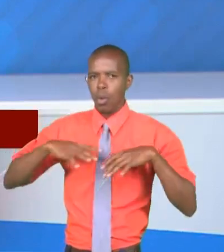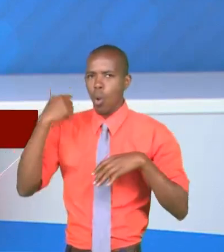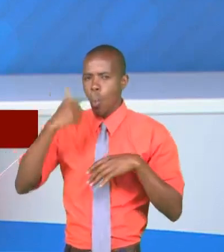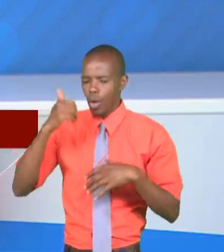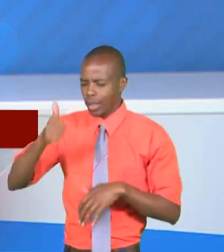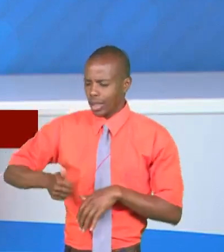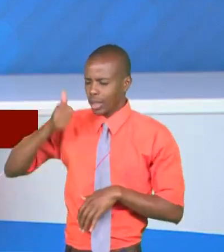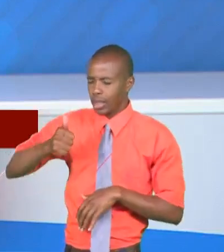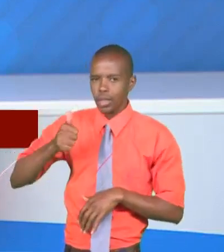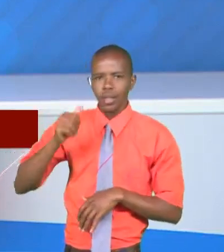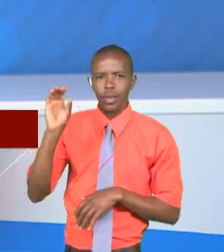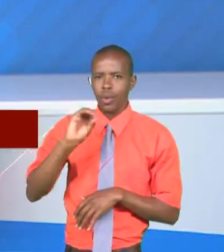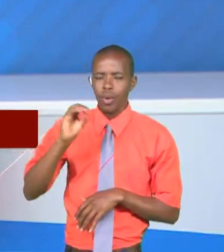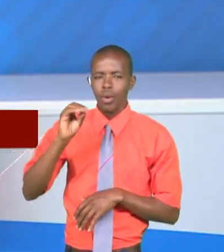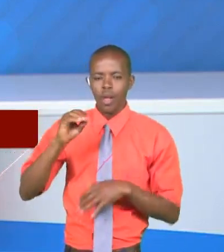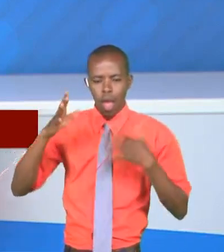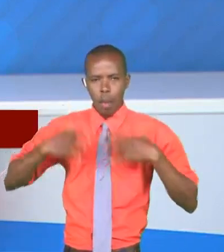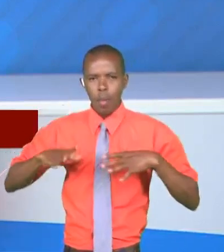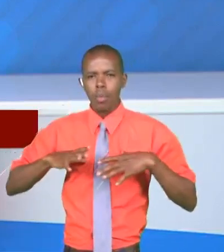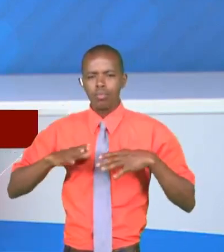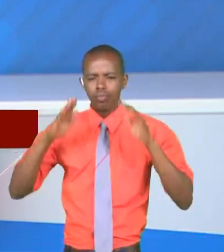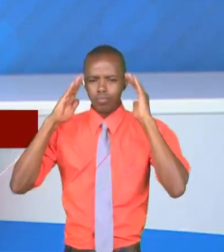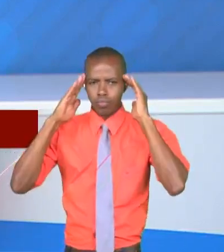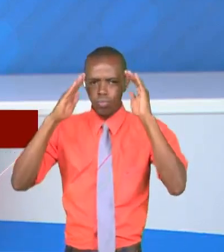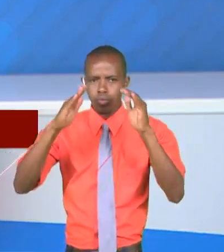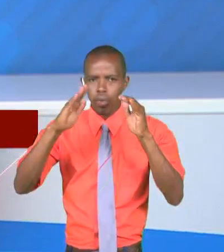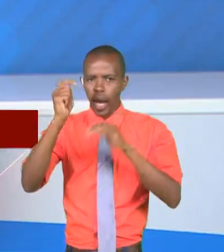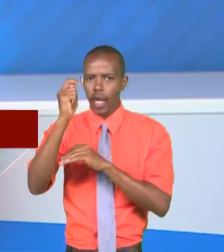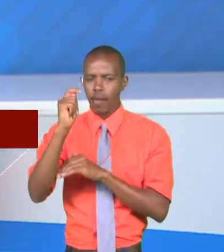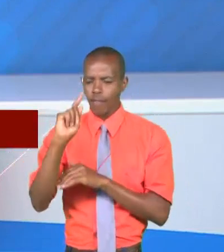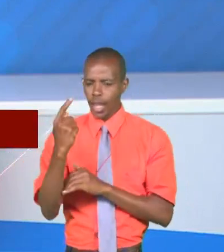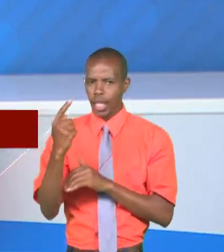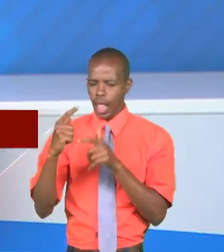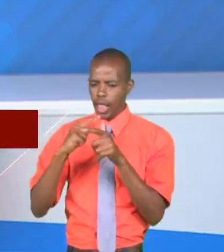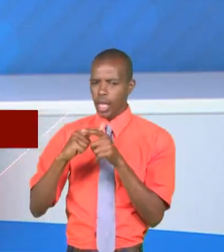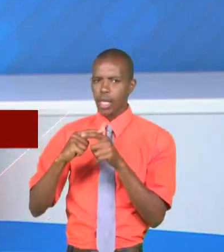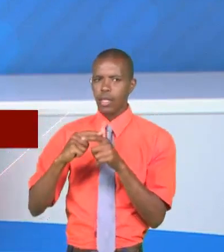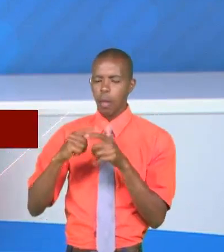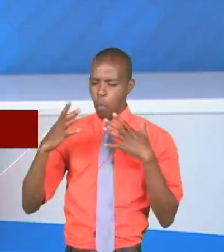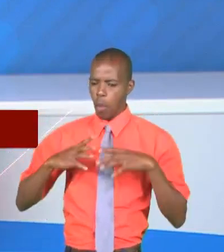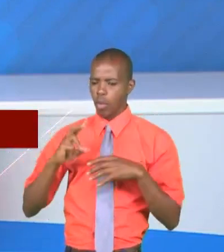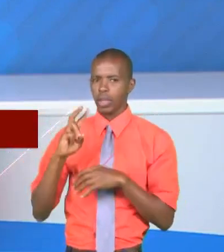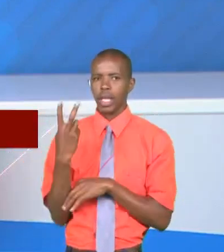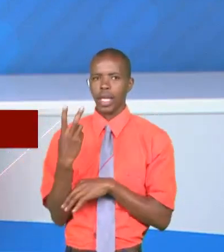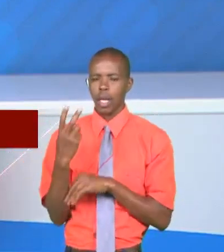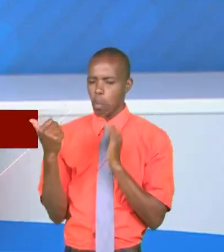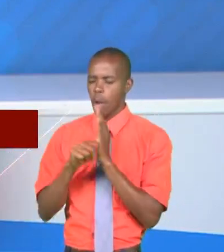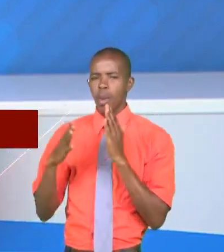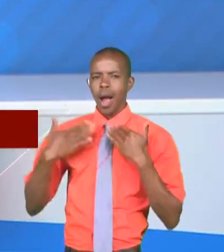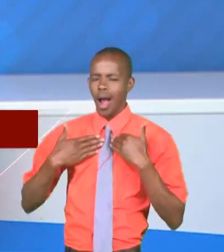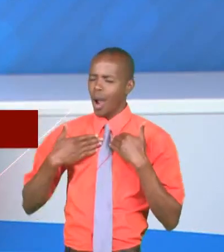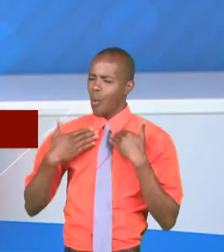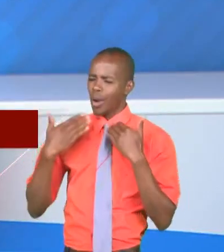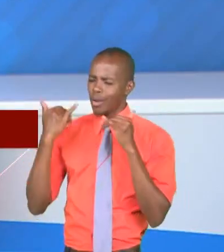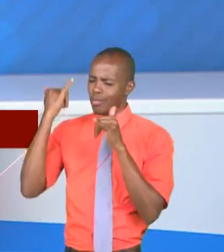greedy. People who are putting the Kenya first, then they come second. And our problem has gone. Our problem was